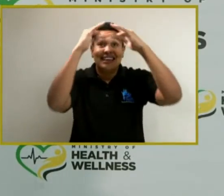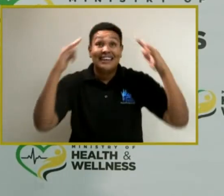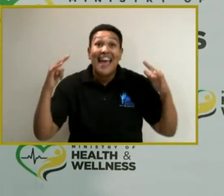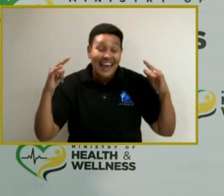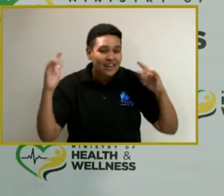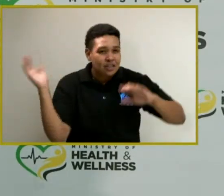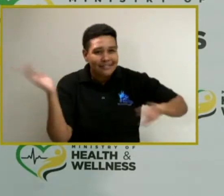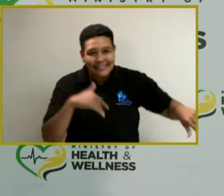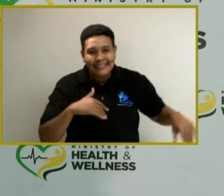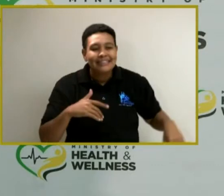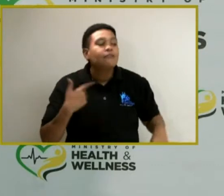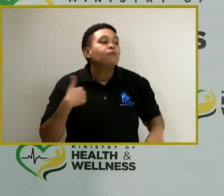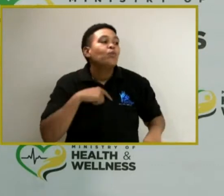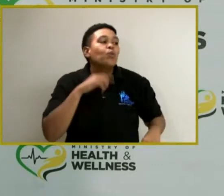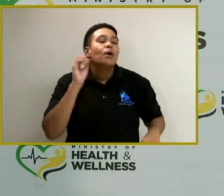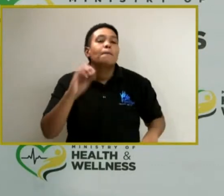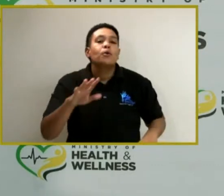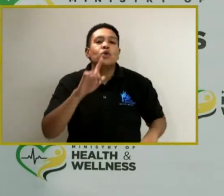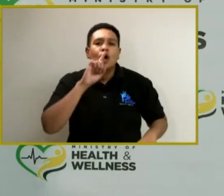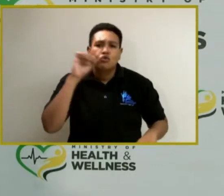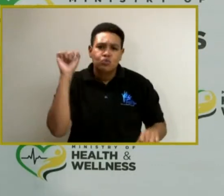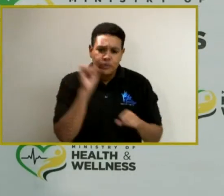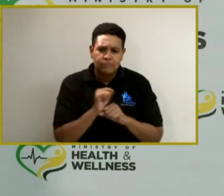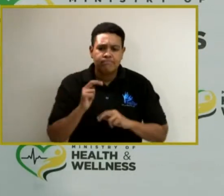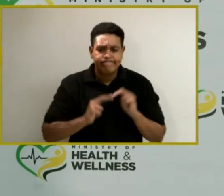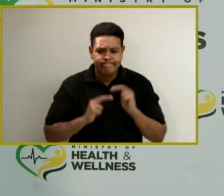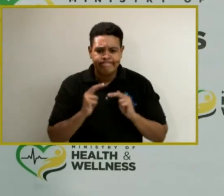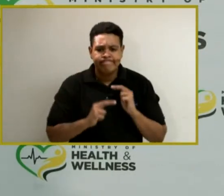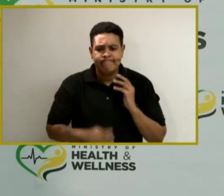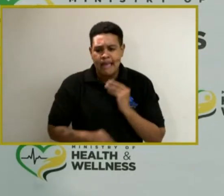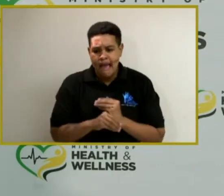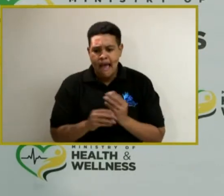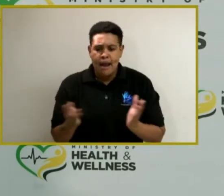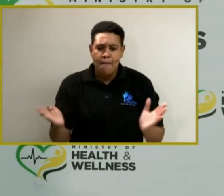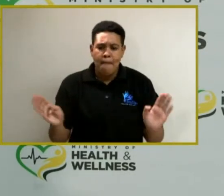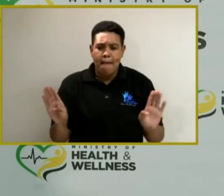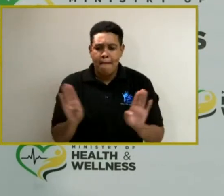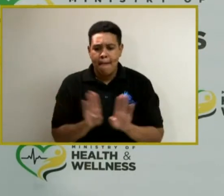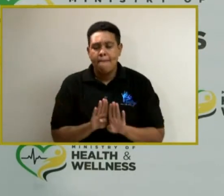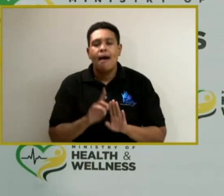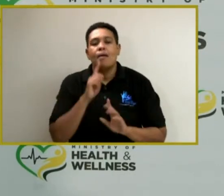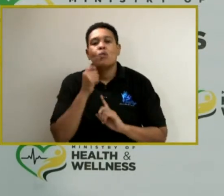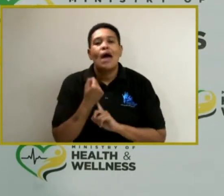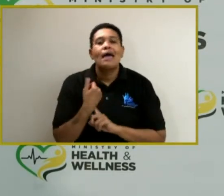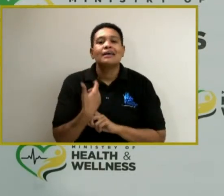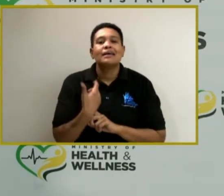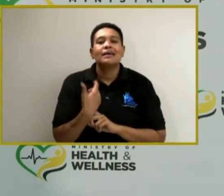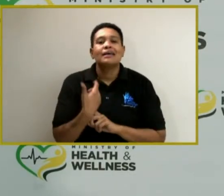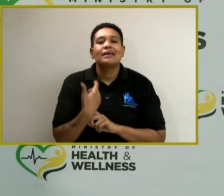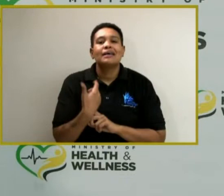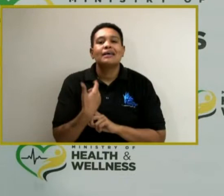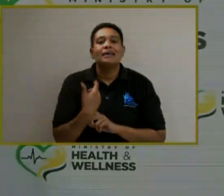a substantial addition on that will then convert to a ward.